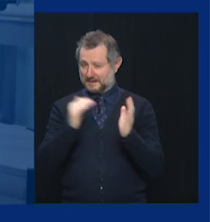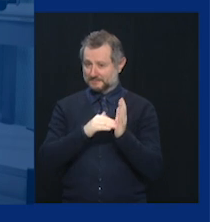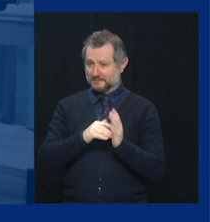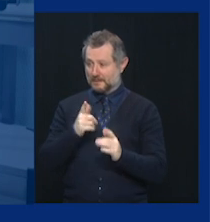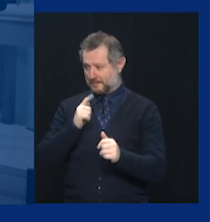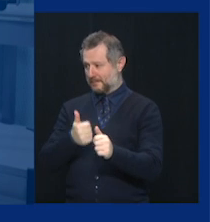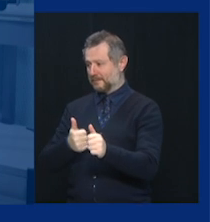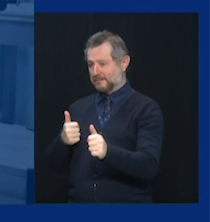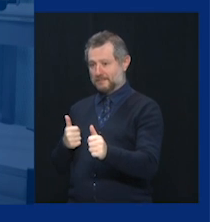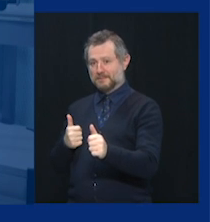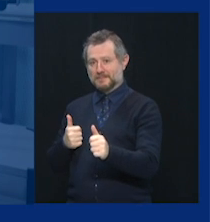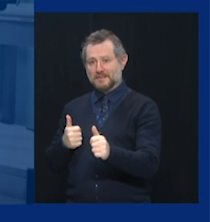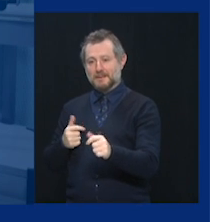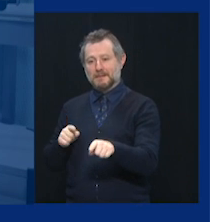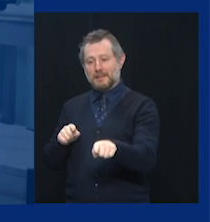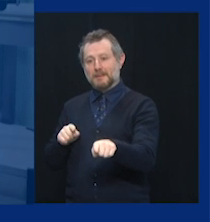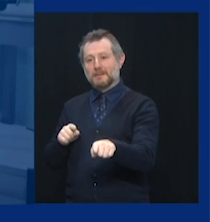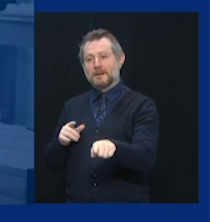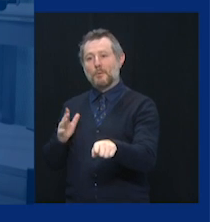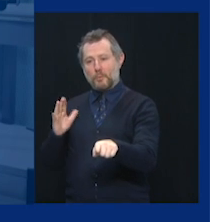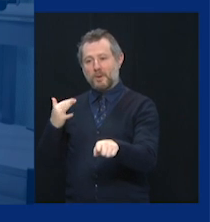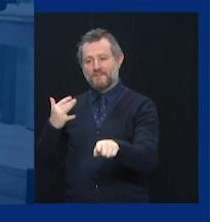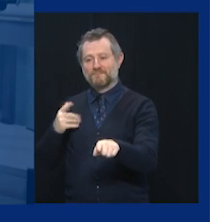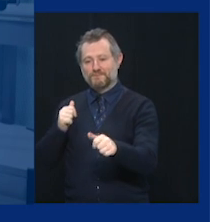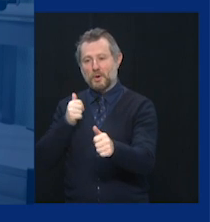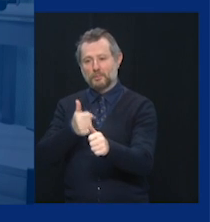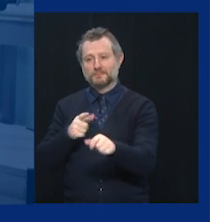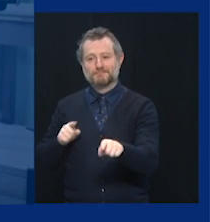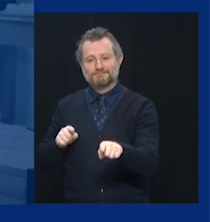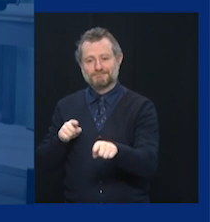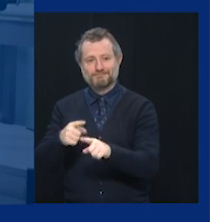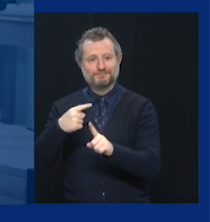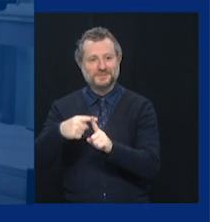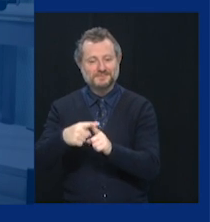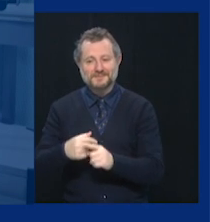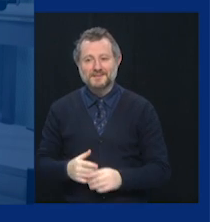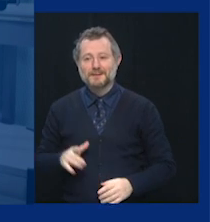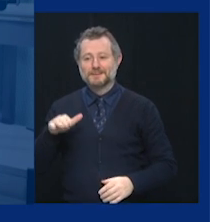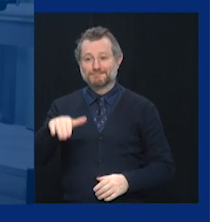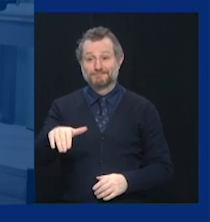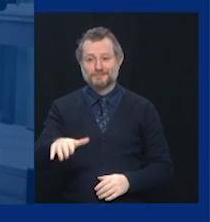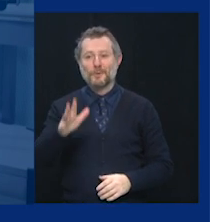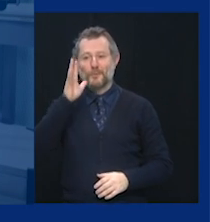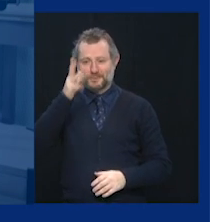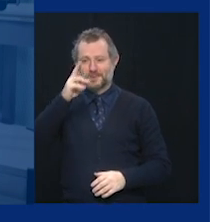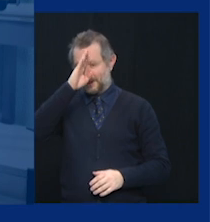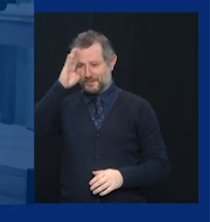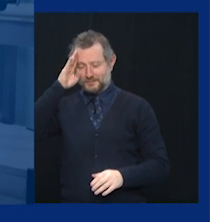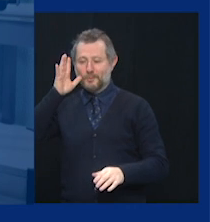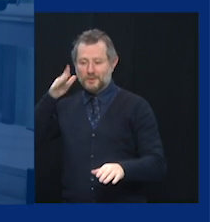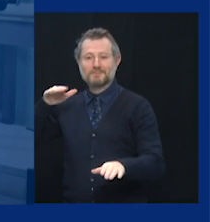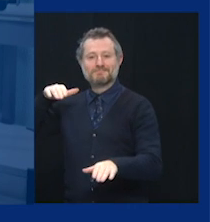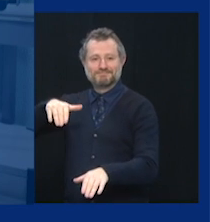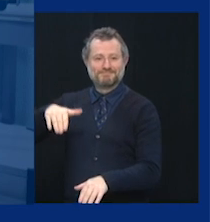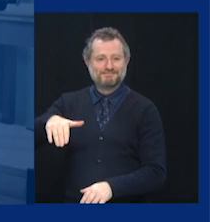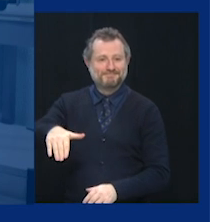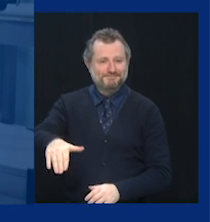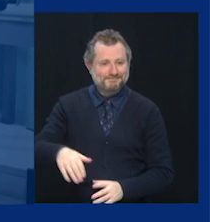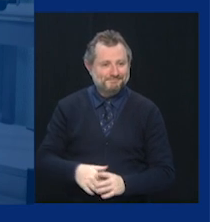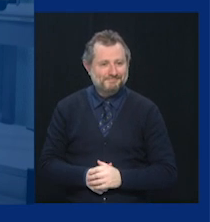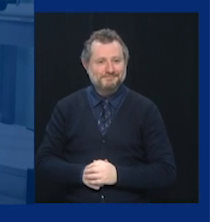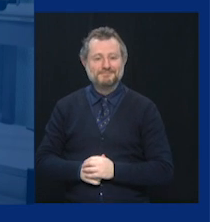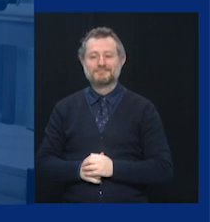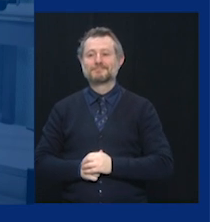but eventually they follow positivity. If fewer people are getting positive, fewer people are getting infected, fewer people are going